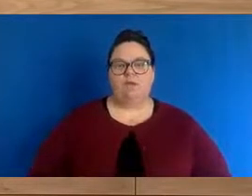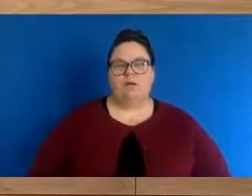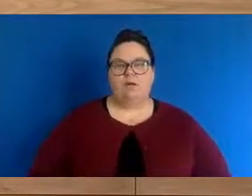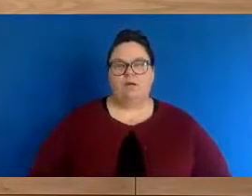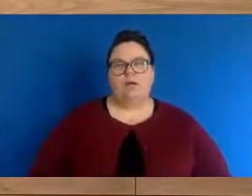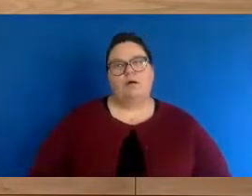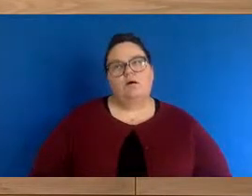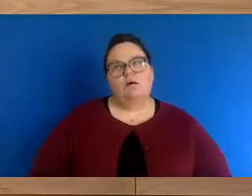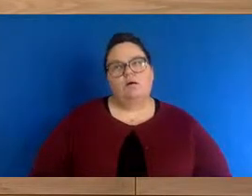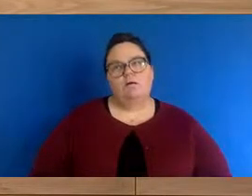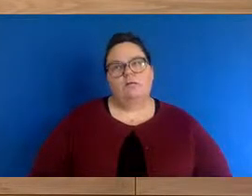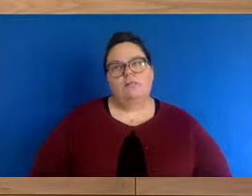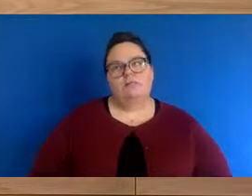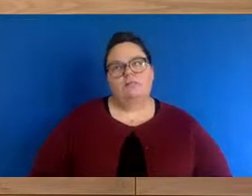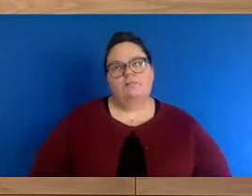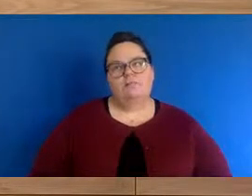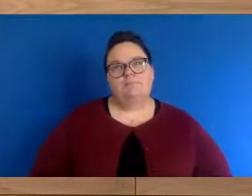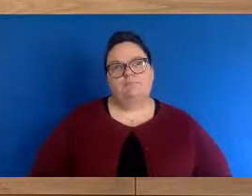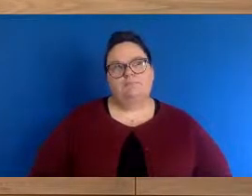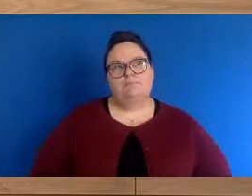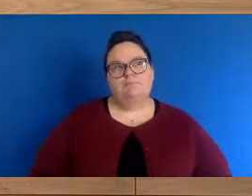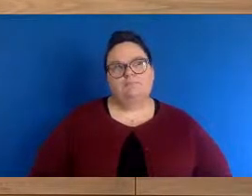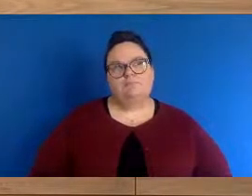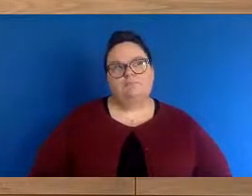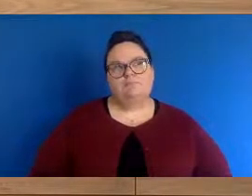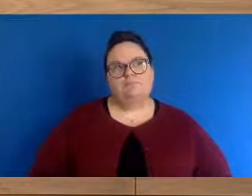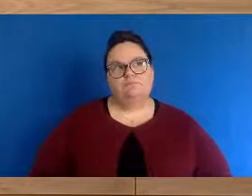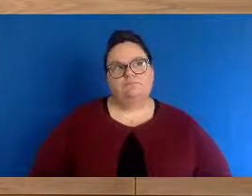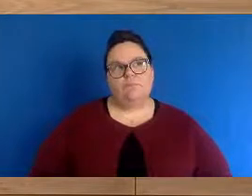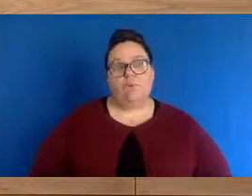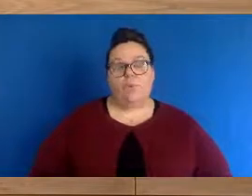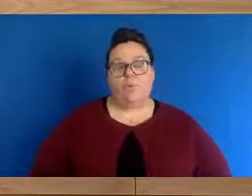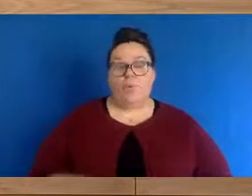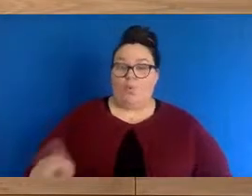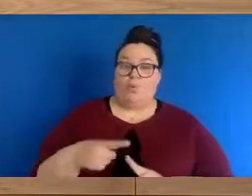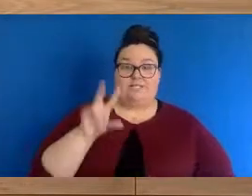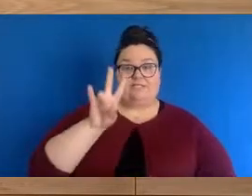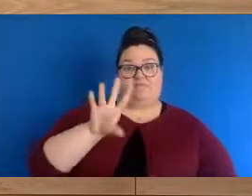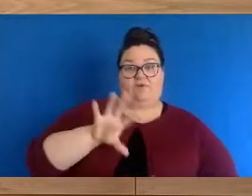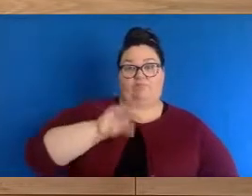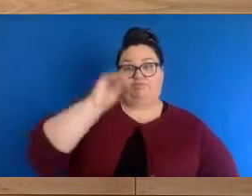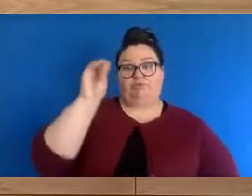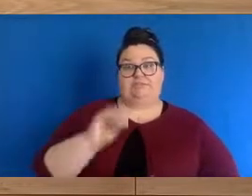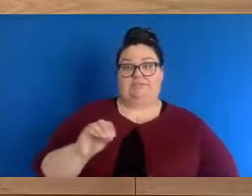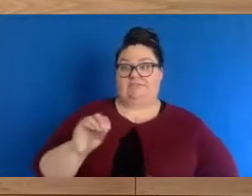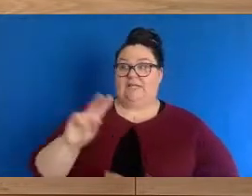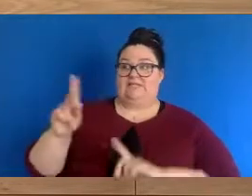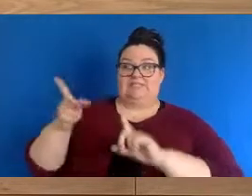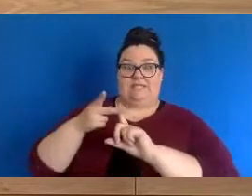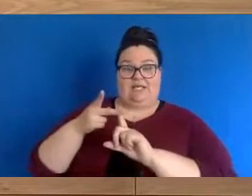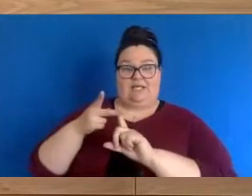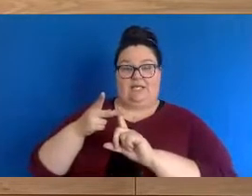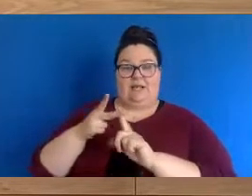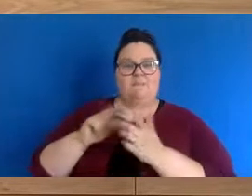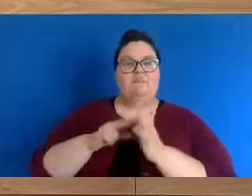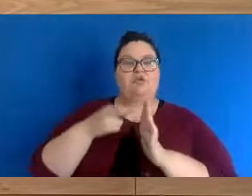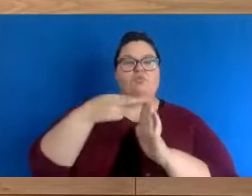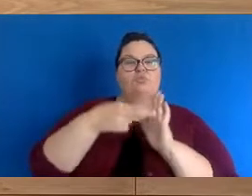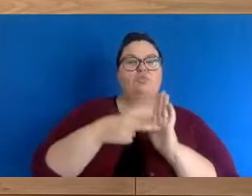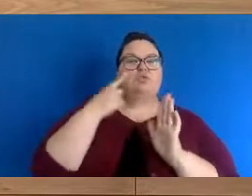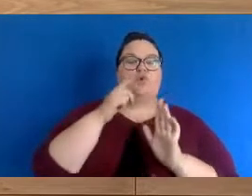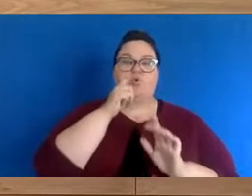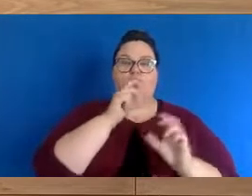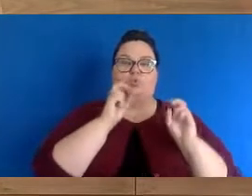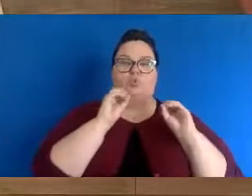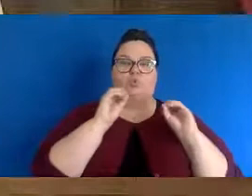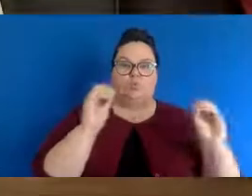be different restrictions for those who are completely unvaccinated in the future? With